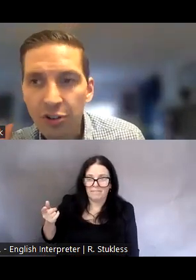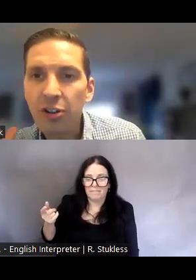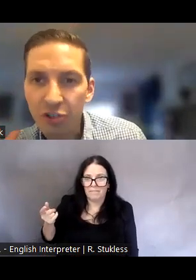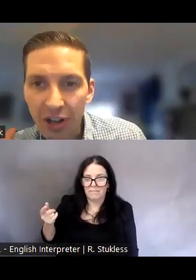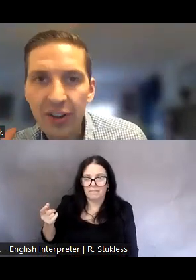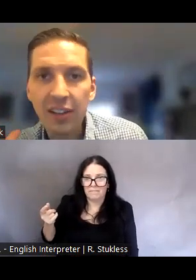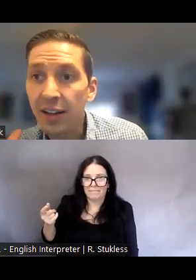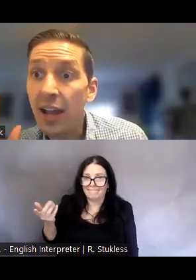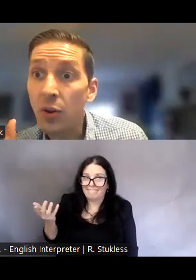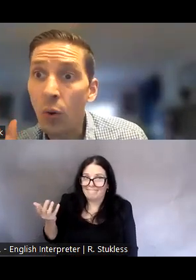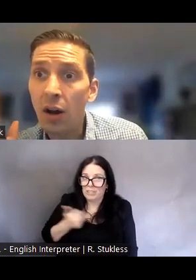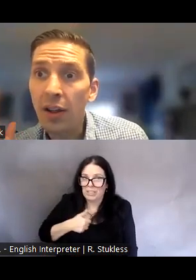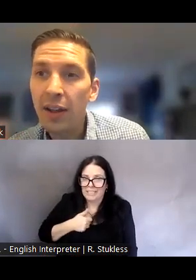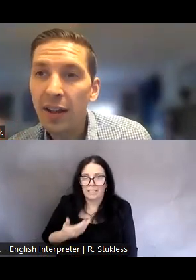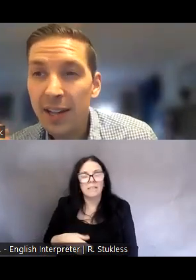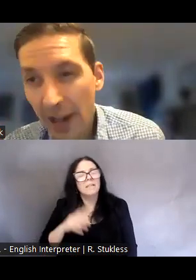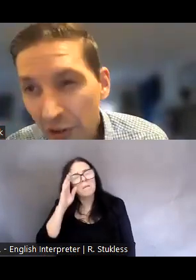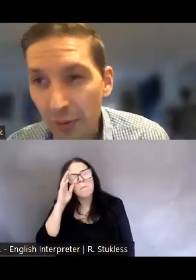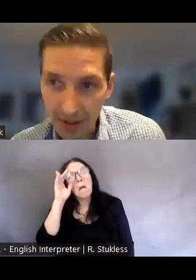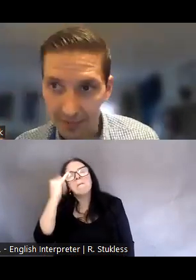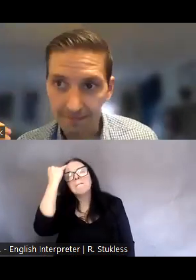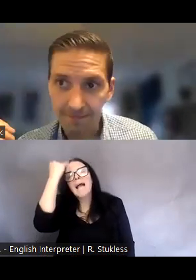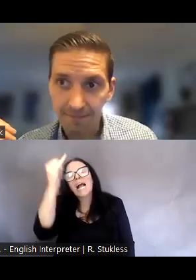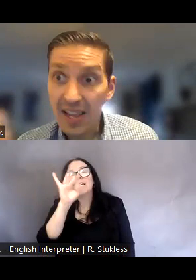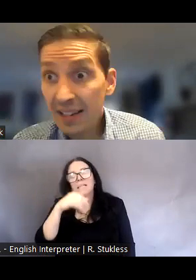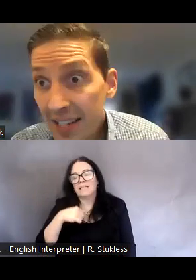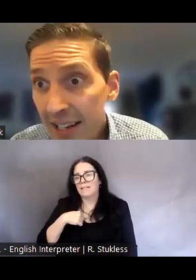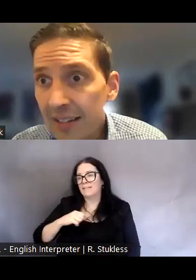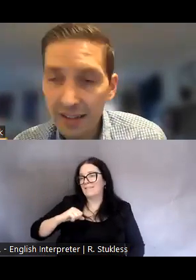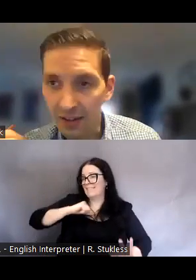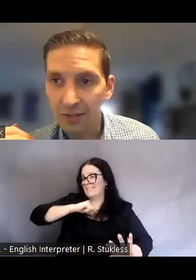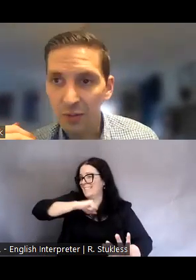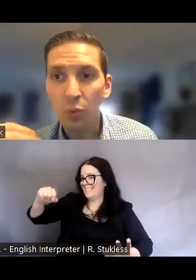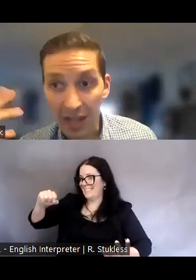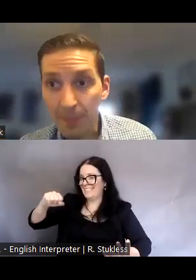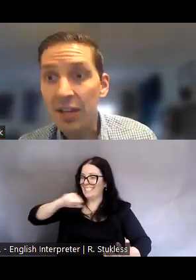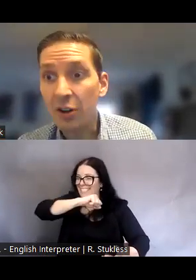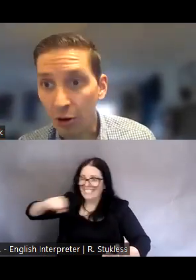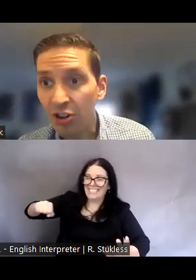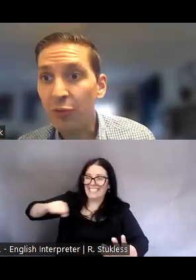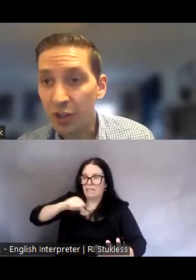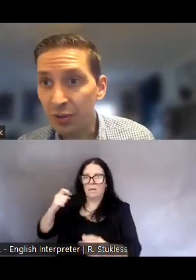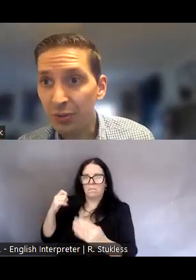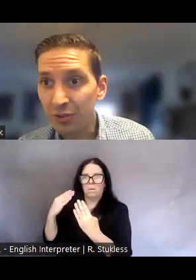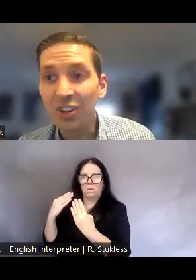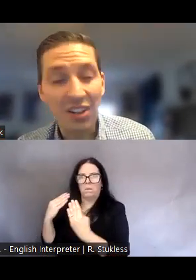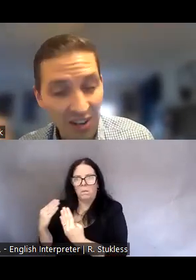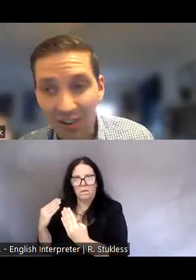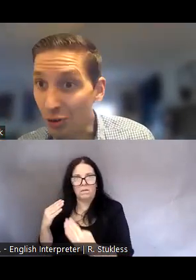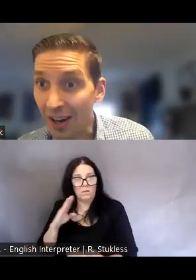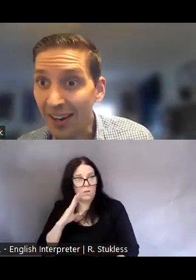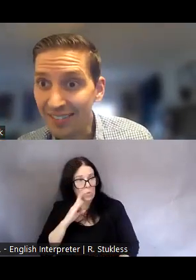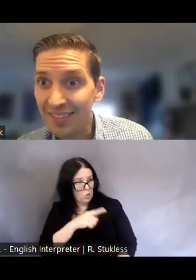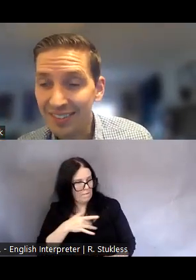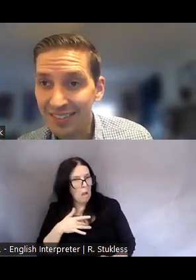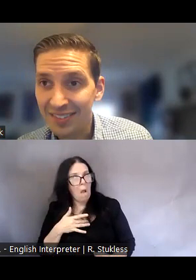You're pushing and shoving and kicking, and the wall, it nudged a bit. It leaned a little. Would that be encouraging for you to continue